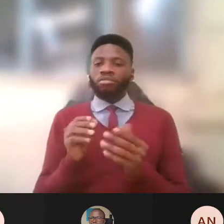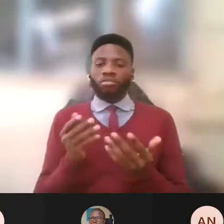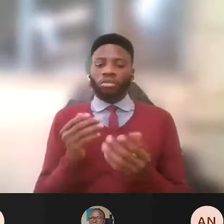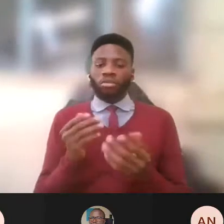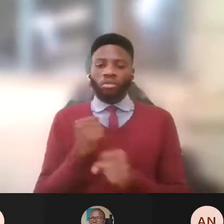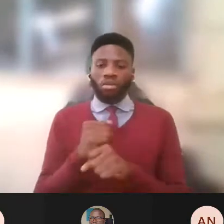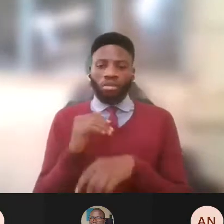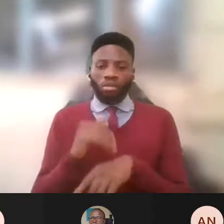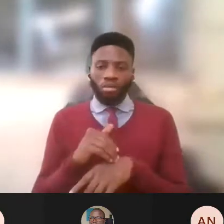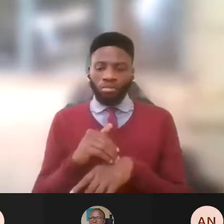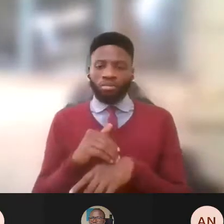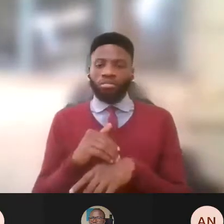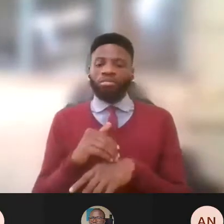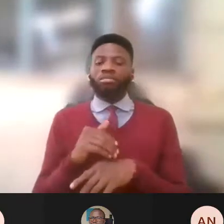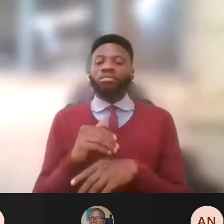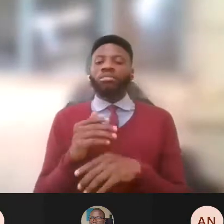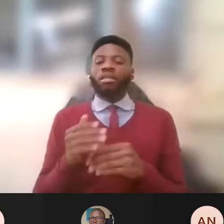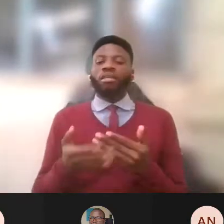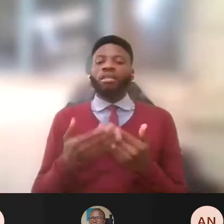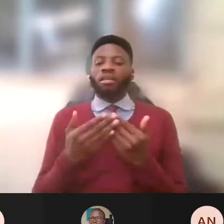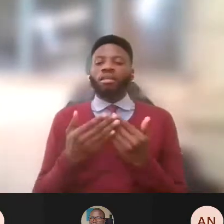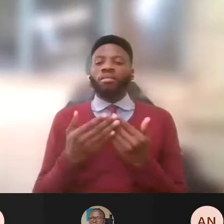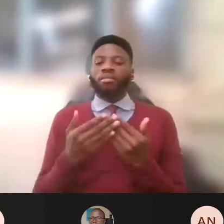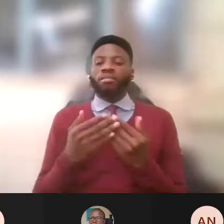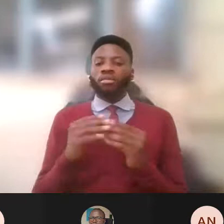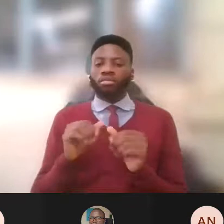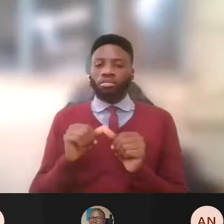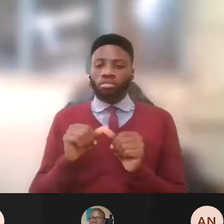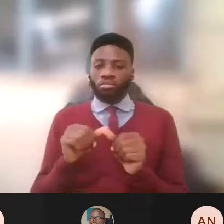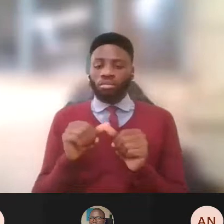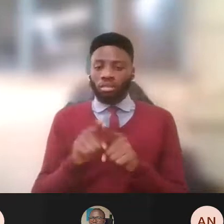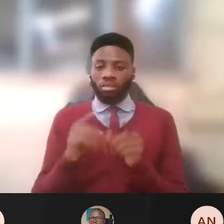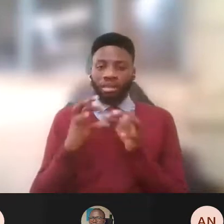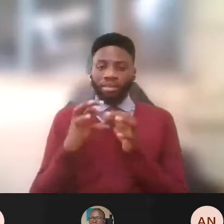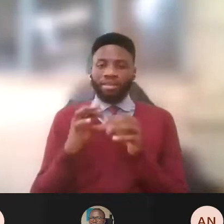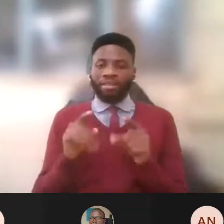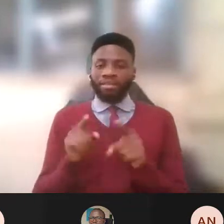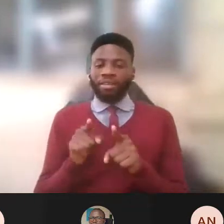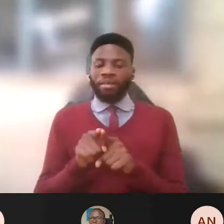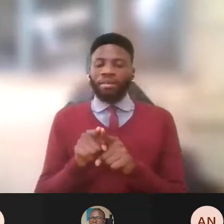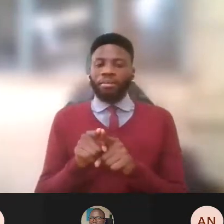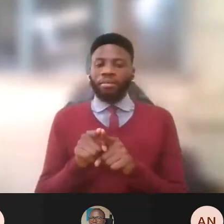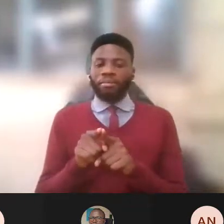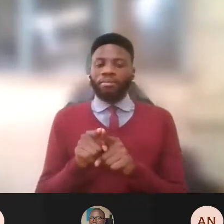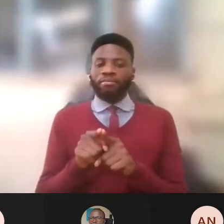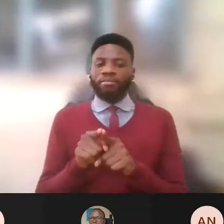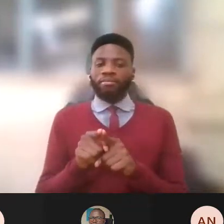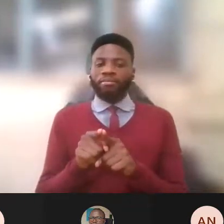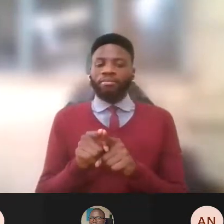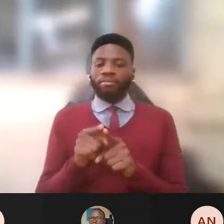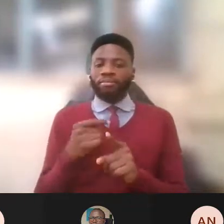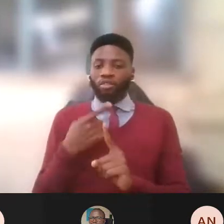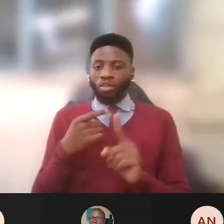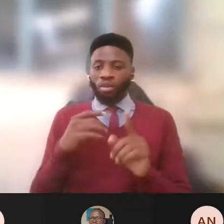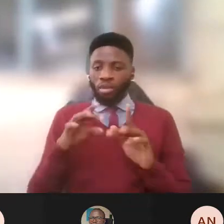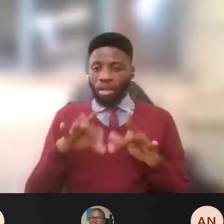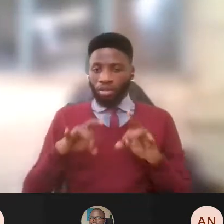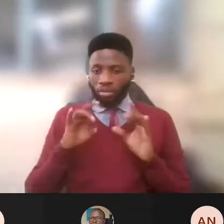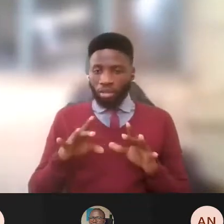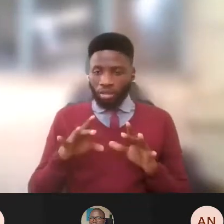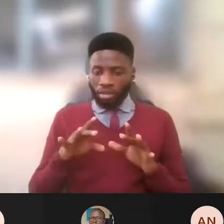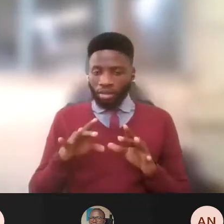have Microsoft Learn. So this one I would say is more for the techies. So here you can learn things like advanced Azure, you can learn advanced